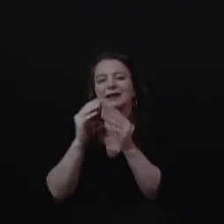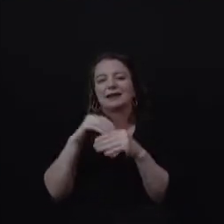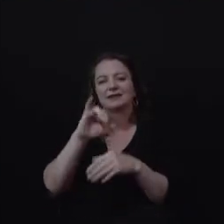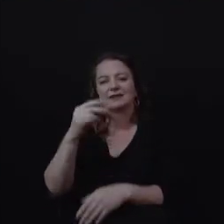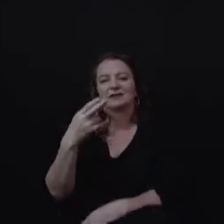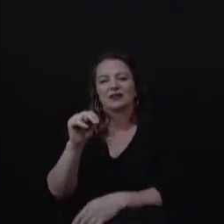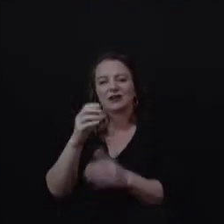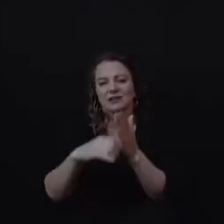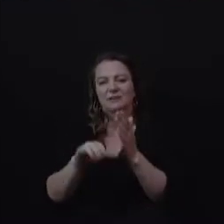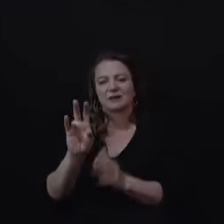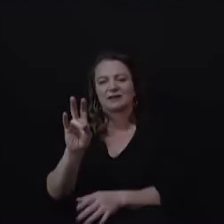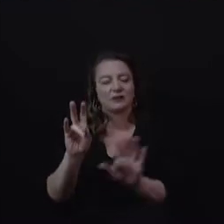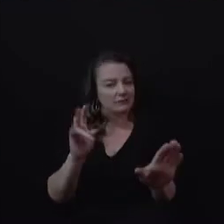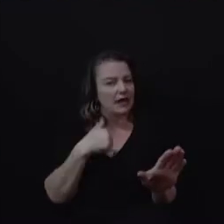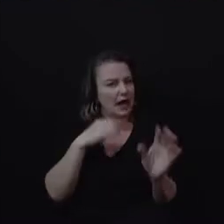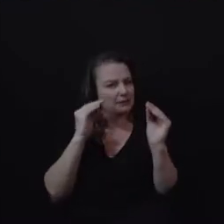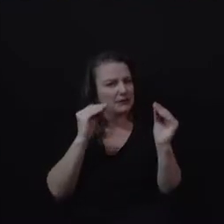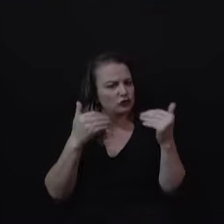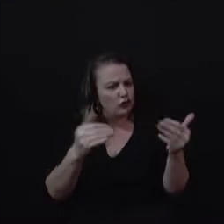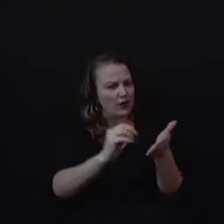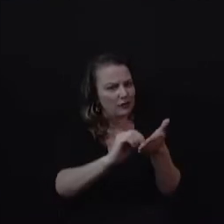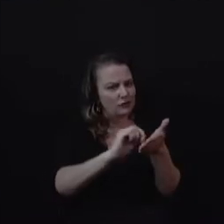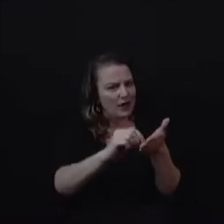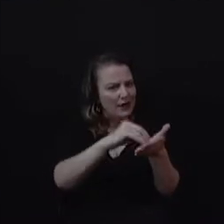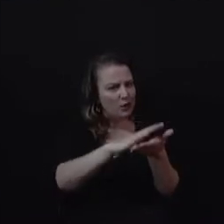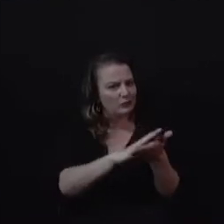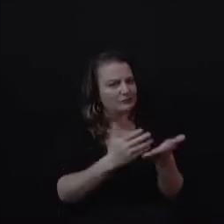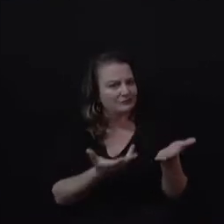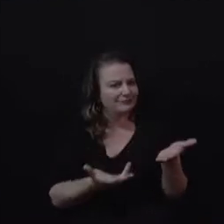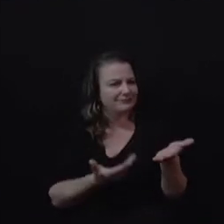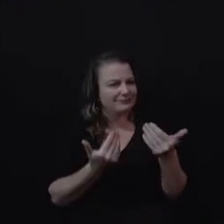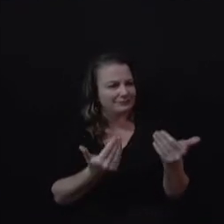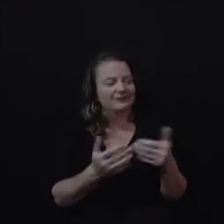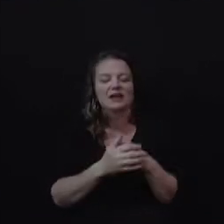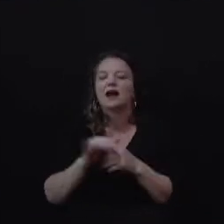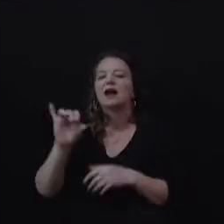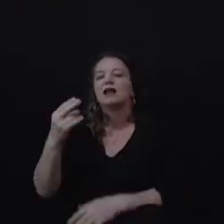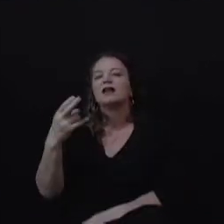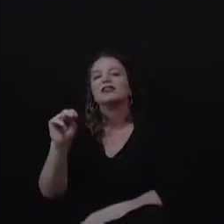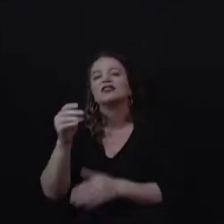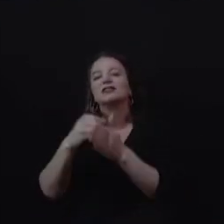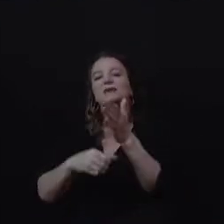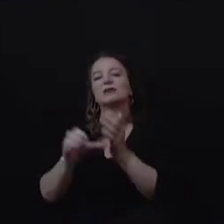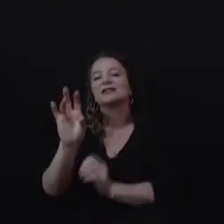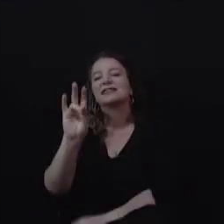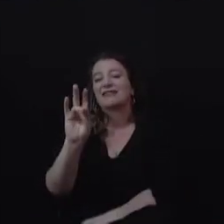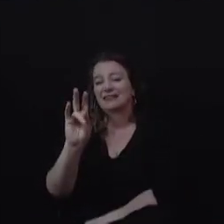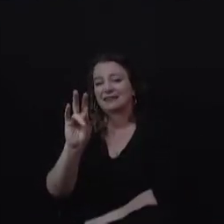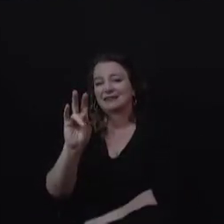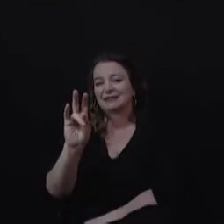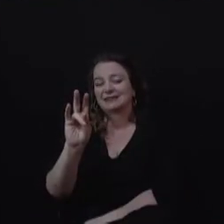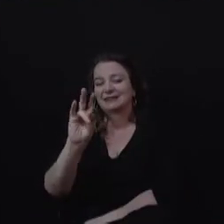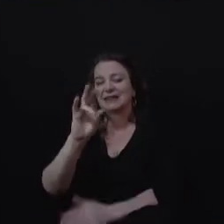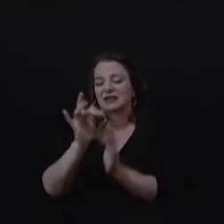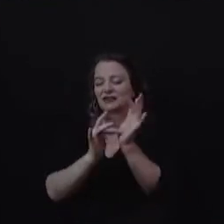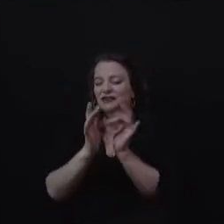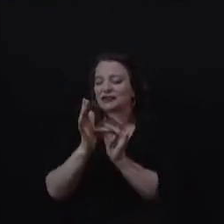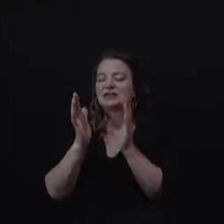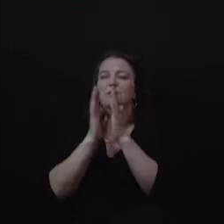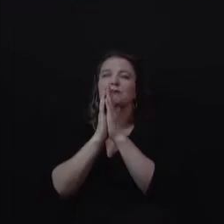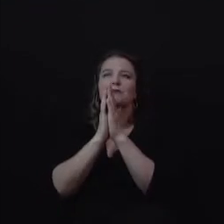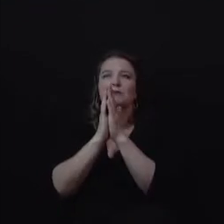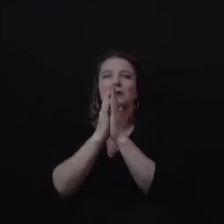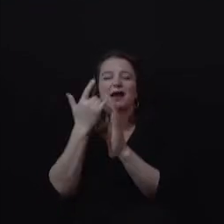I'm teaching, so write notes or go back and listen to this. John chapter 17, Jesus is praying for us in